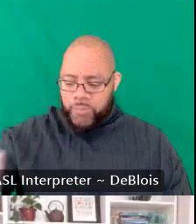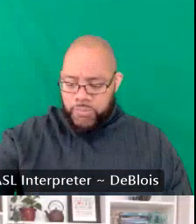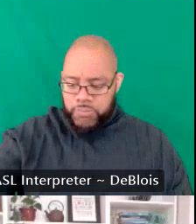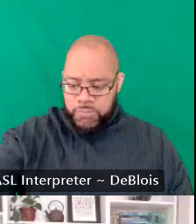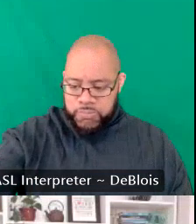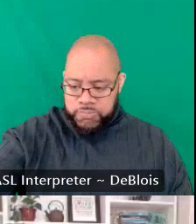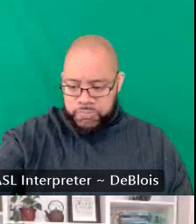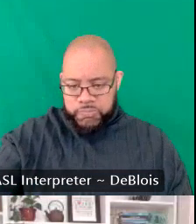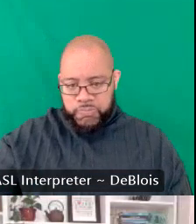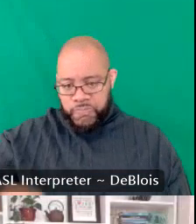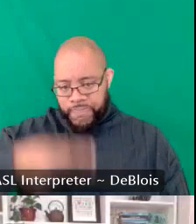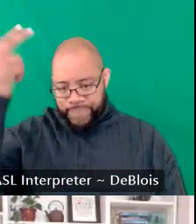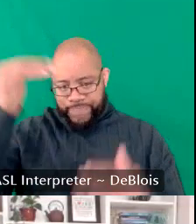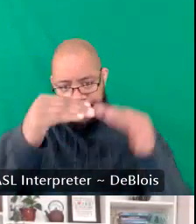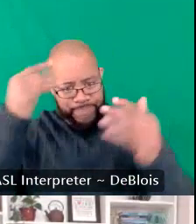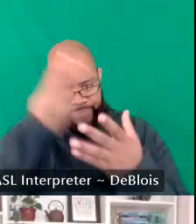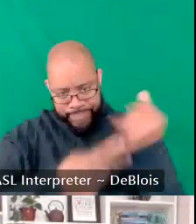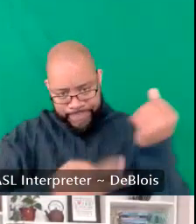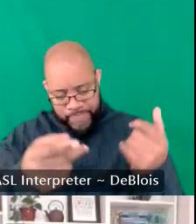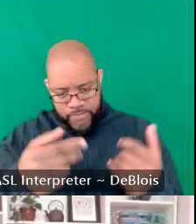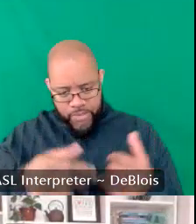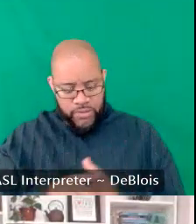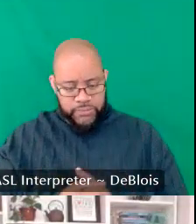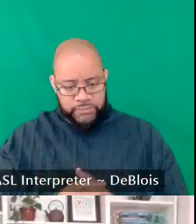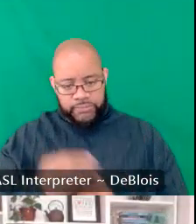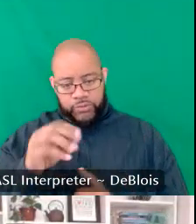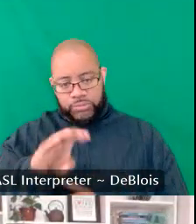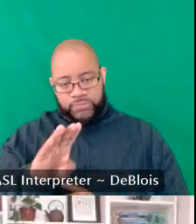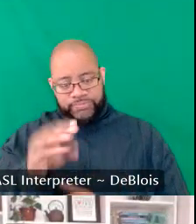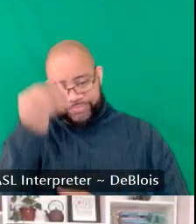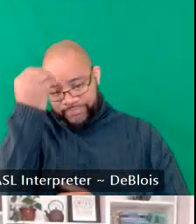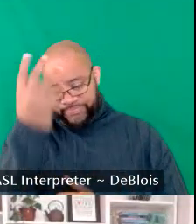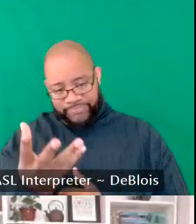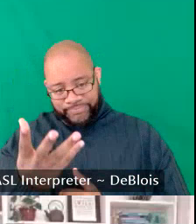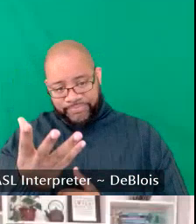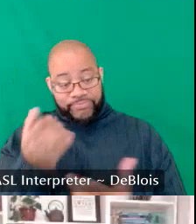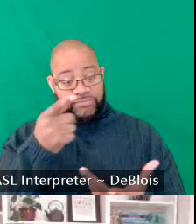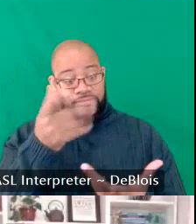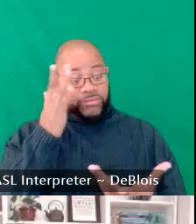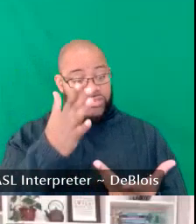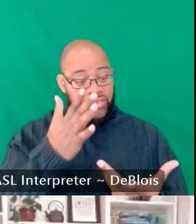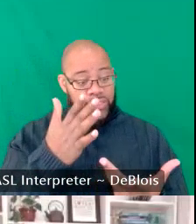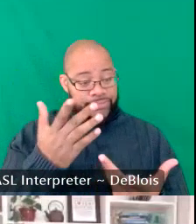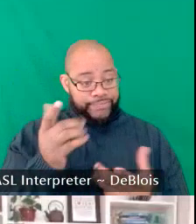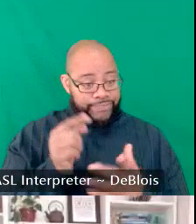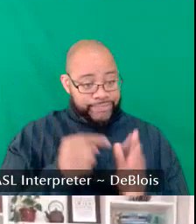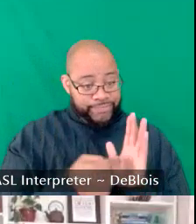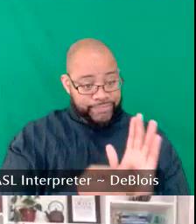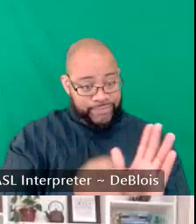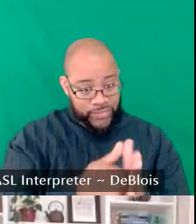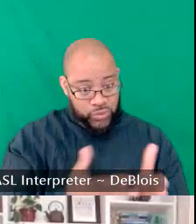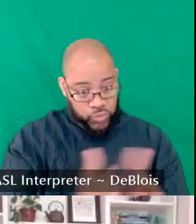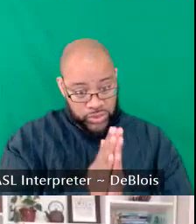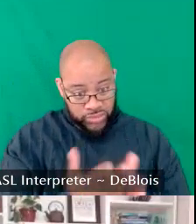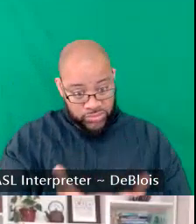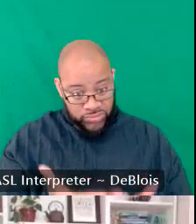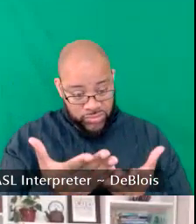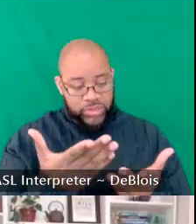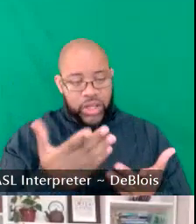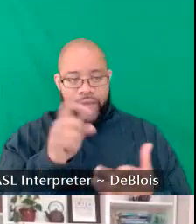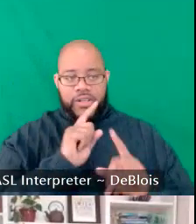both of those things, a really high bar. And OMB tells you, hey, if you're going to come forward with these requests, please be prepared to